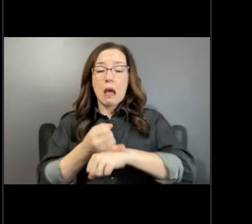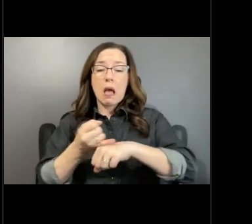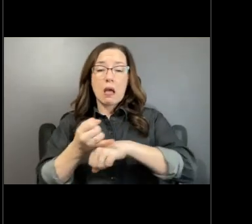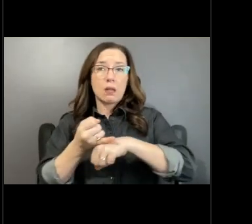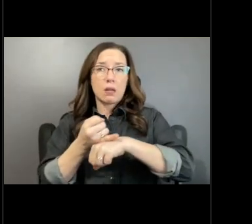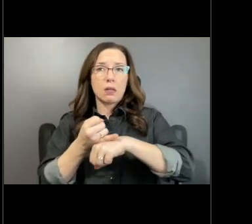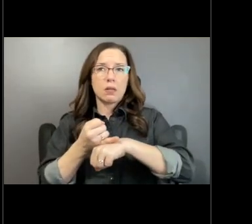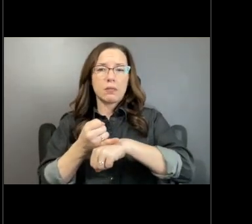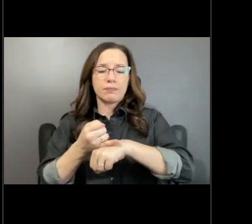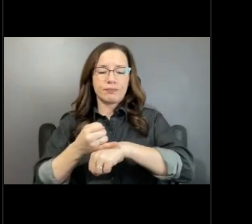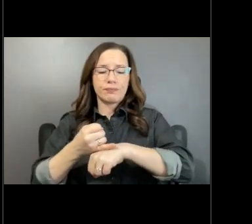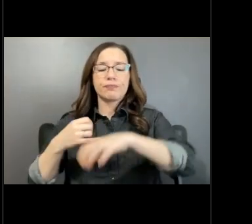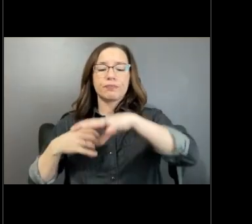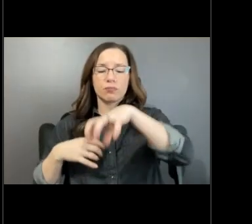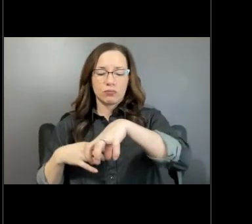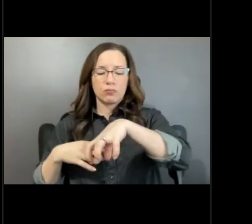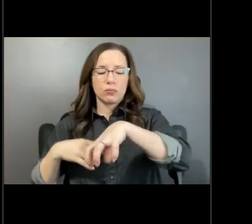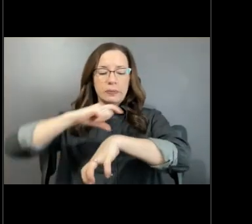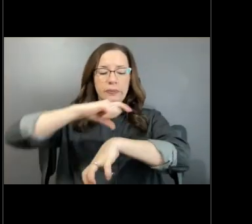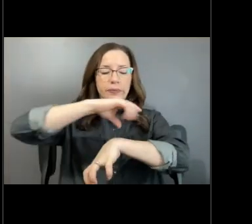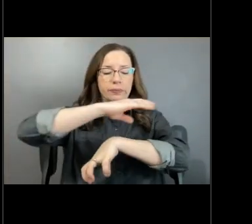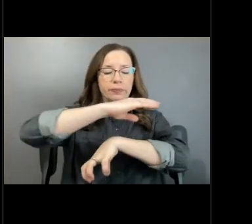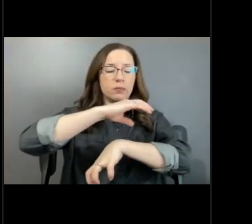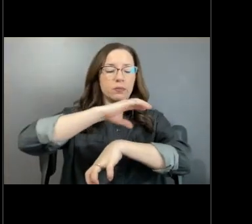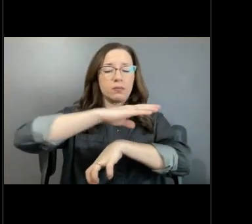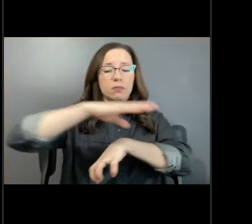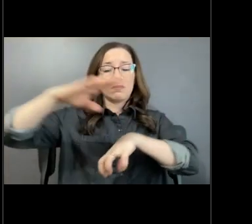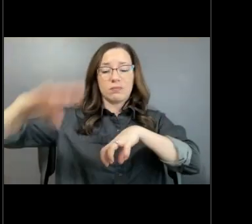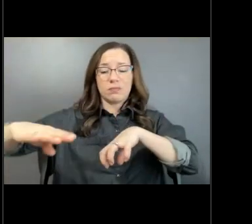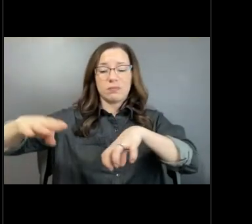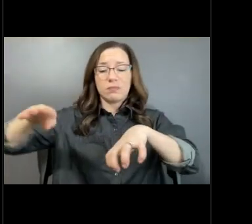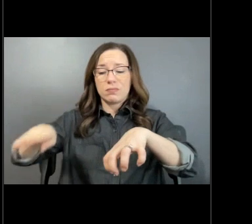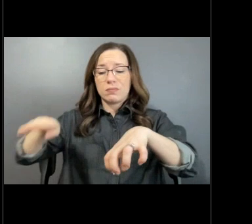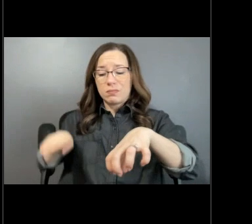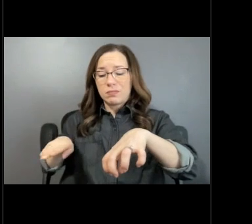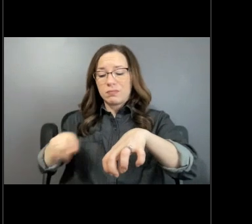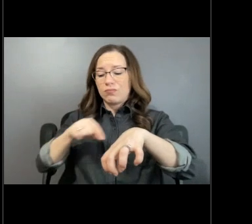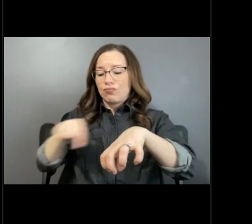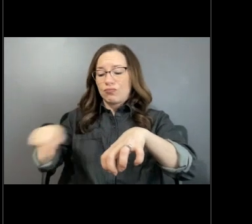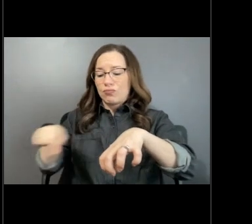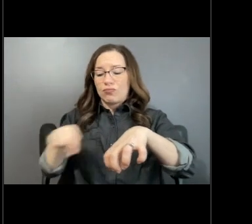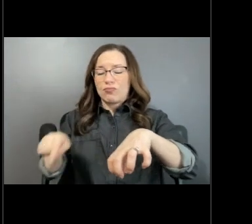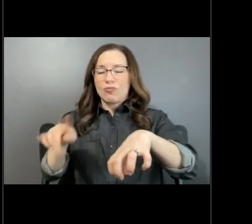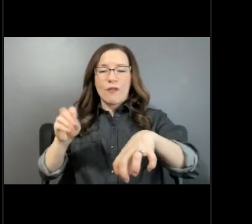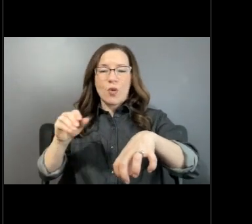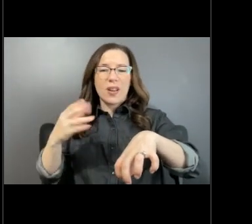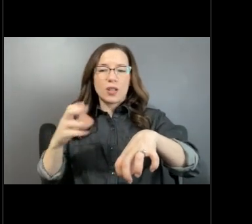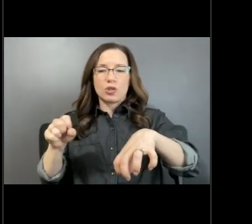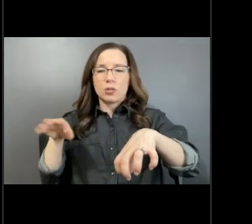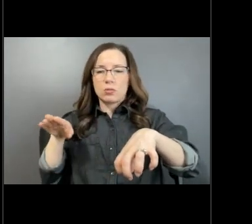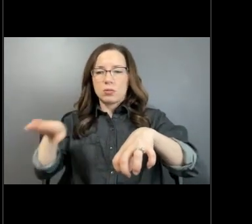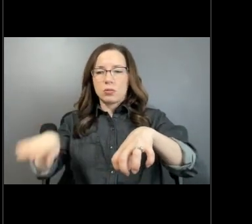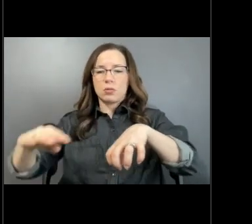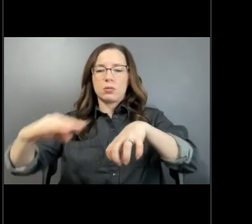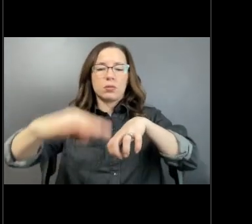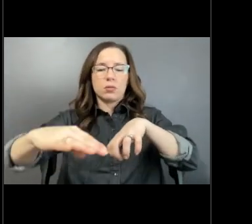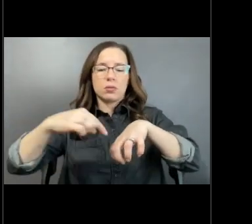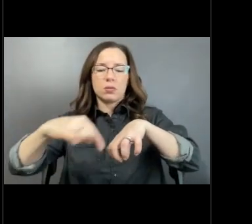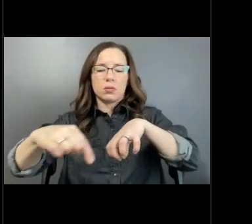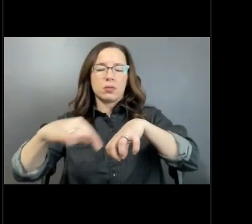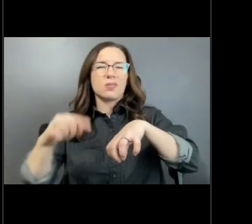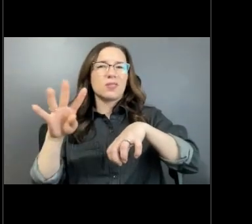be maintained between the face of the island and all opposing features, even